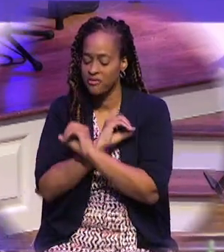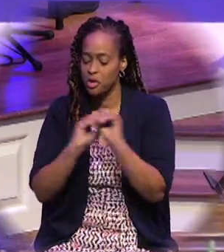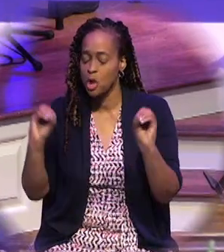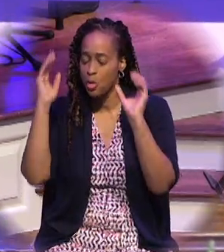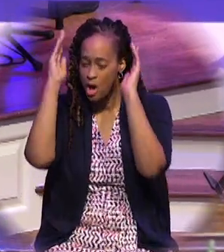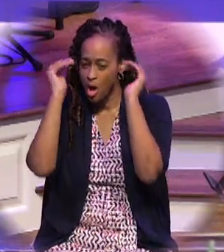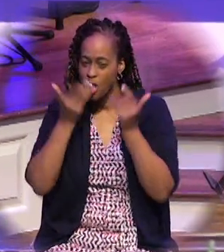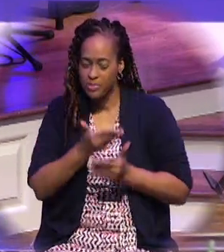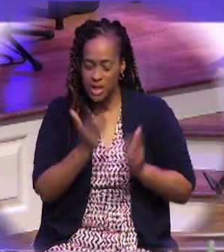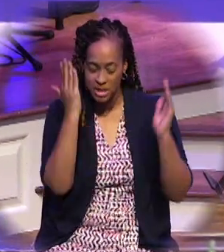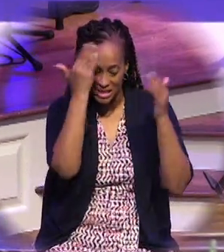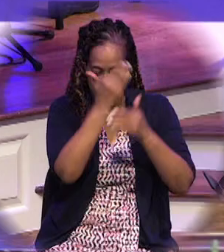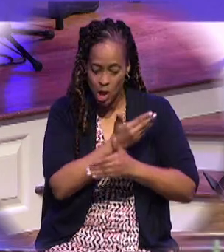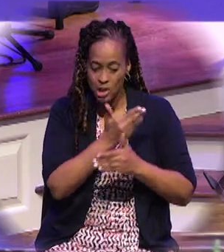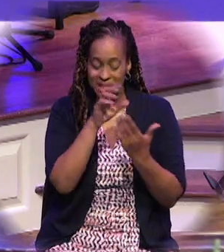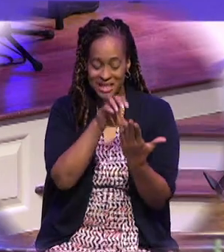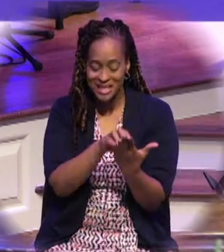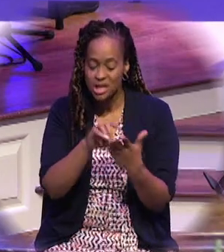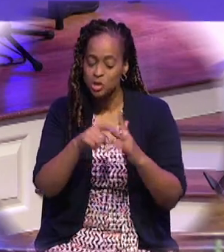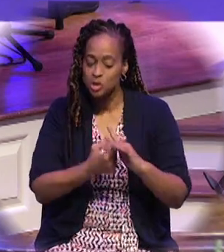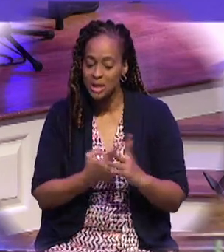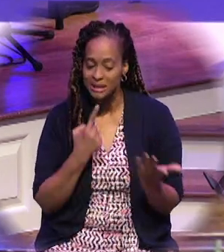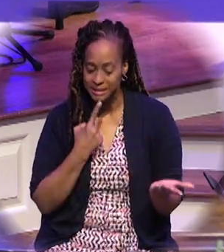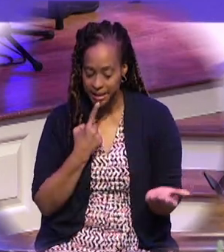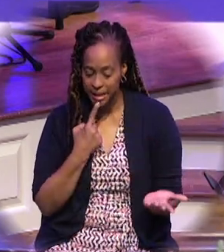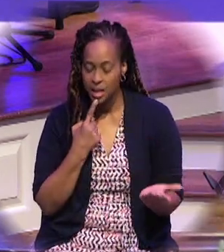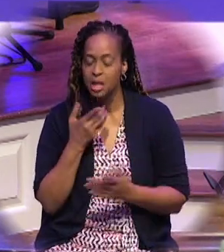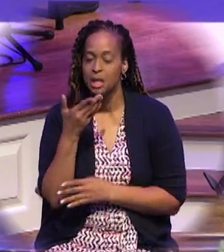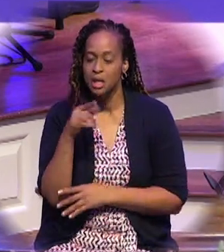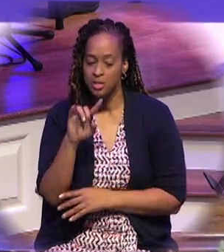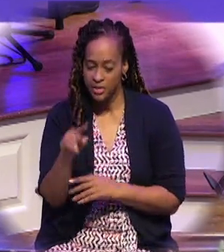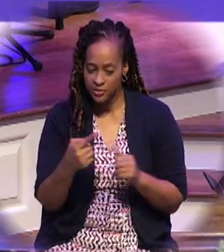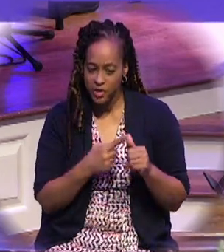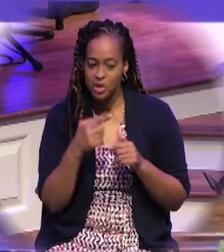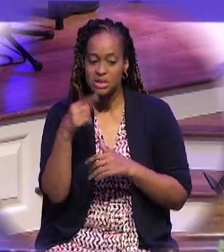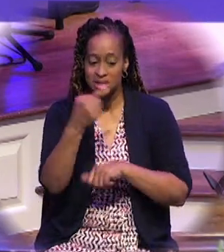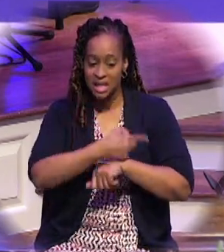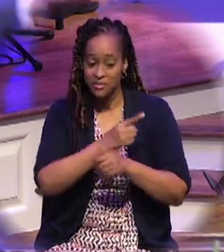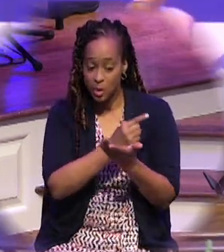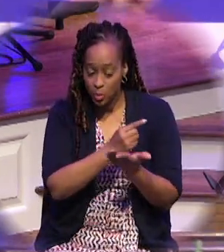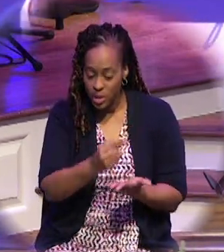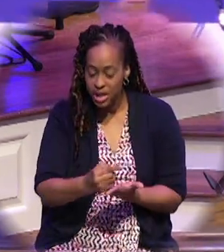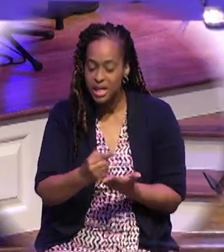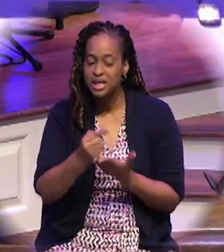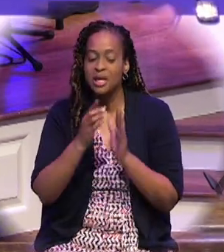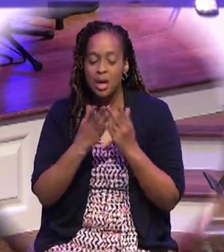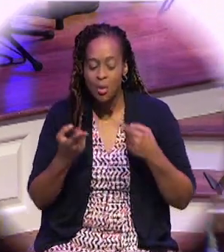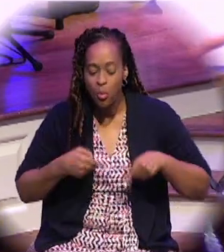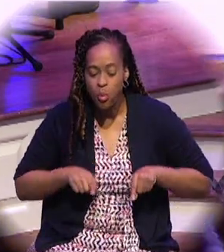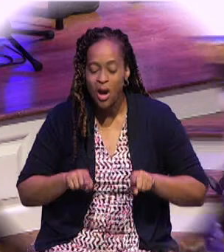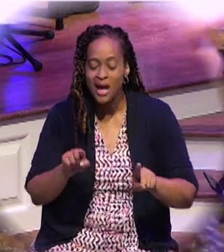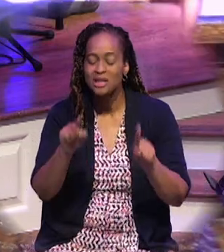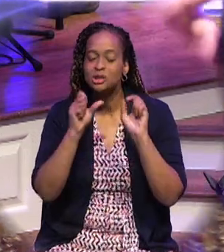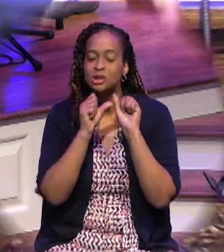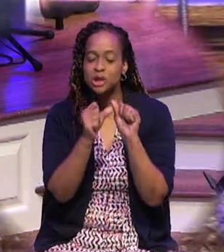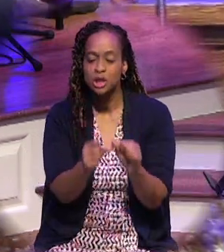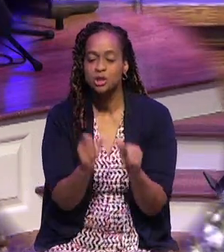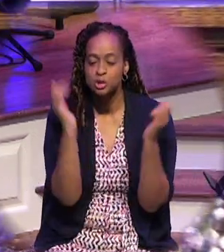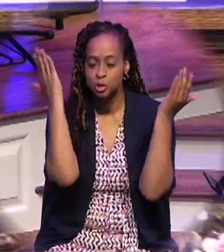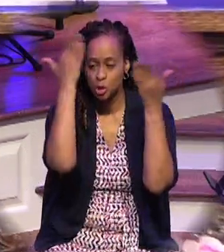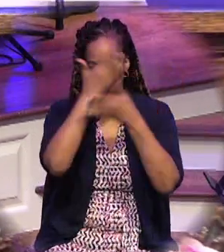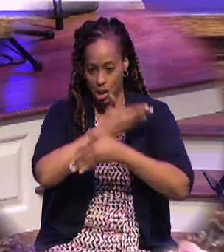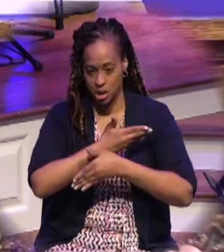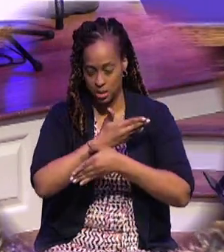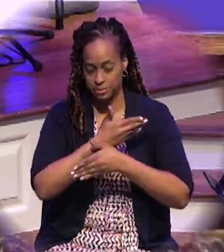the darkness with us. What did the text start out? There on the first day of the week, while it was still